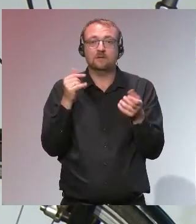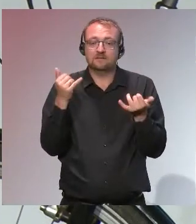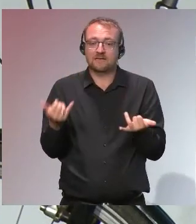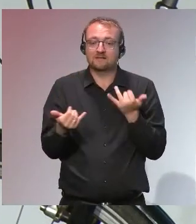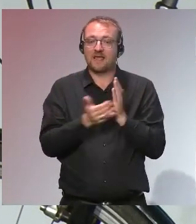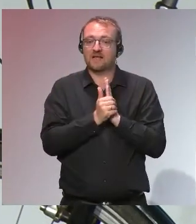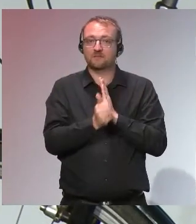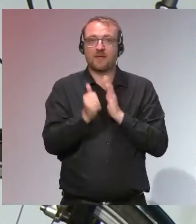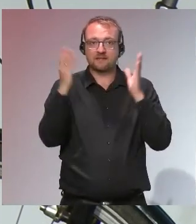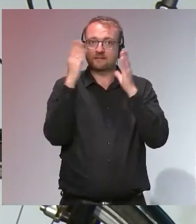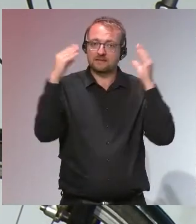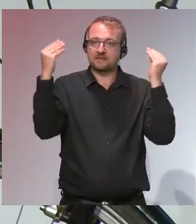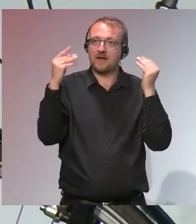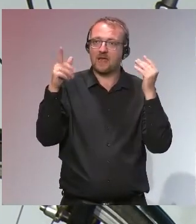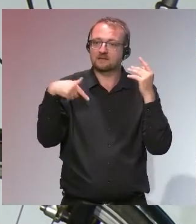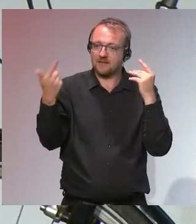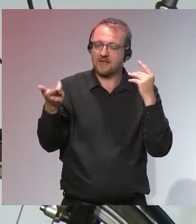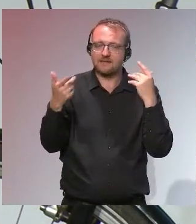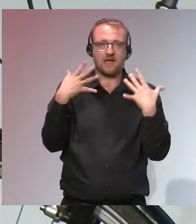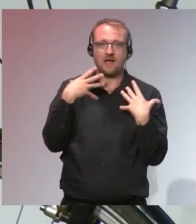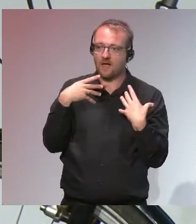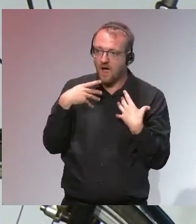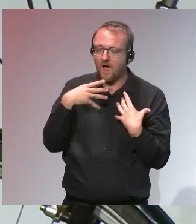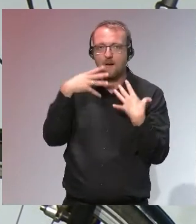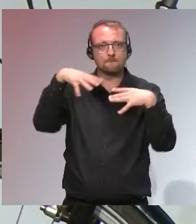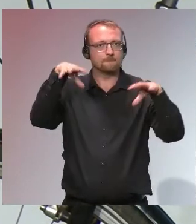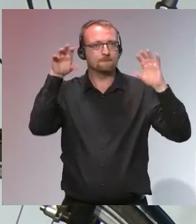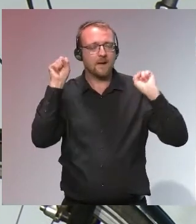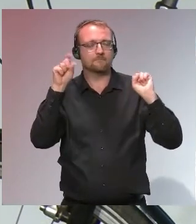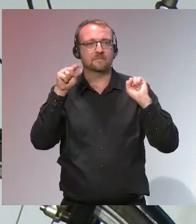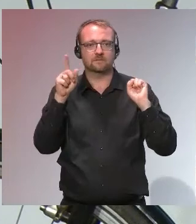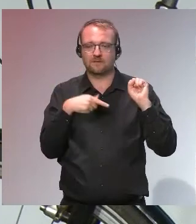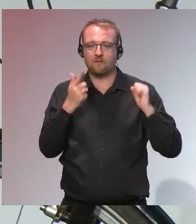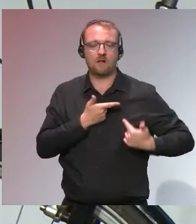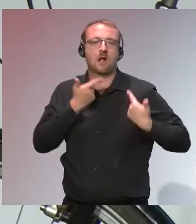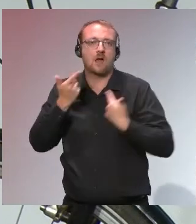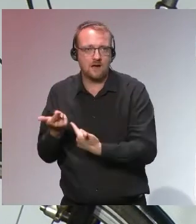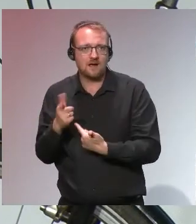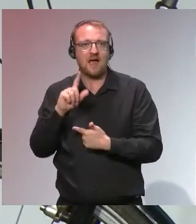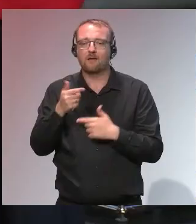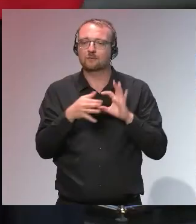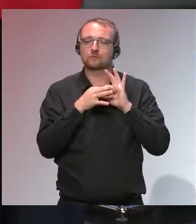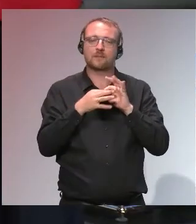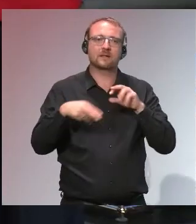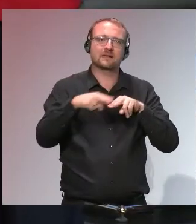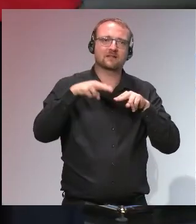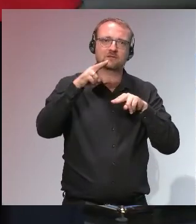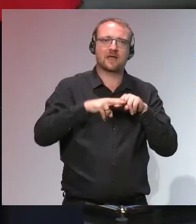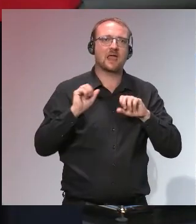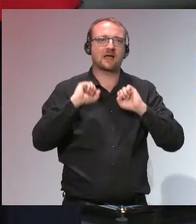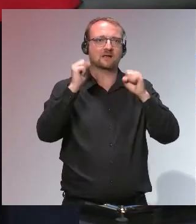discussing, measures and actions in our national adaptation plan, for example. Mm-hmm. Yeah. So really get in contact